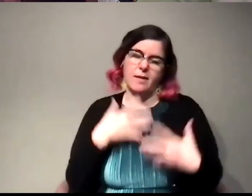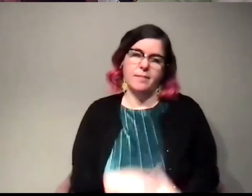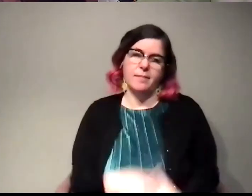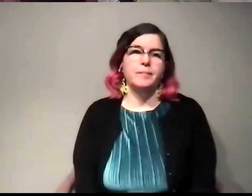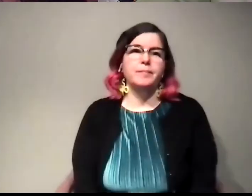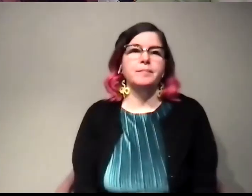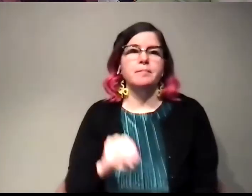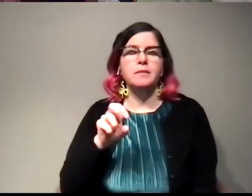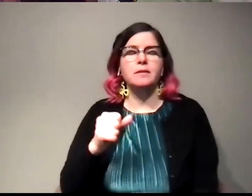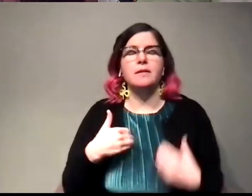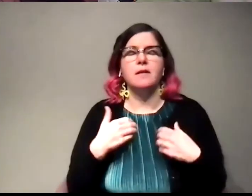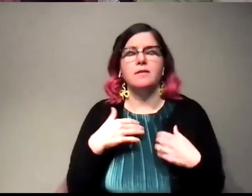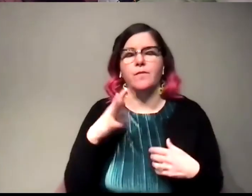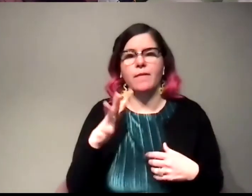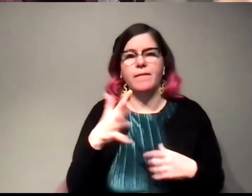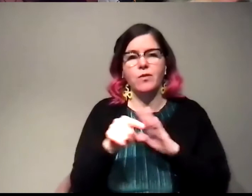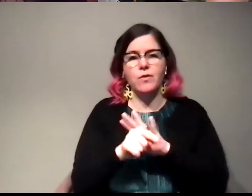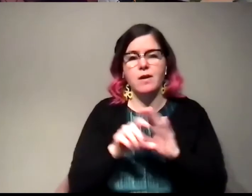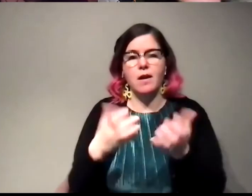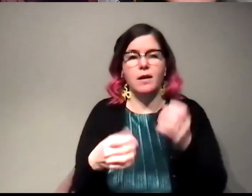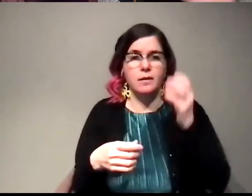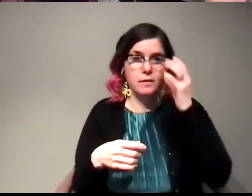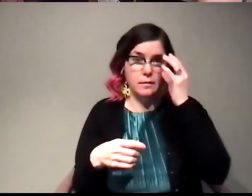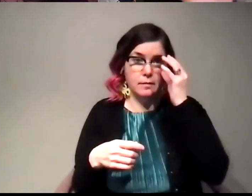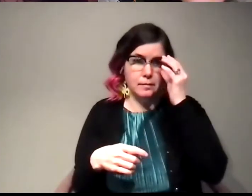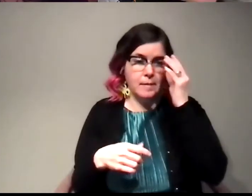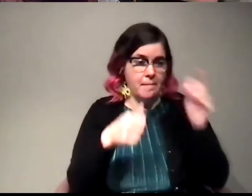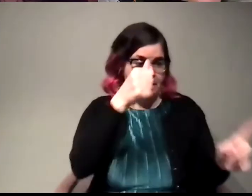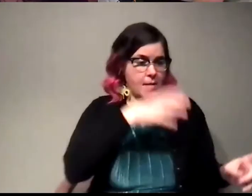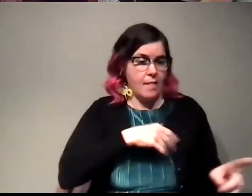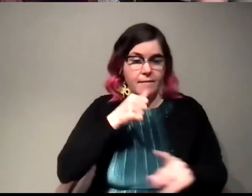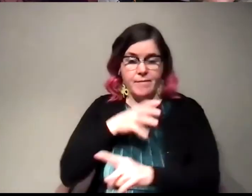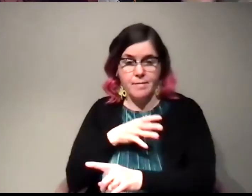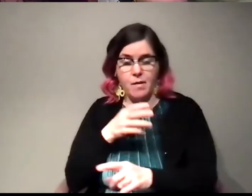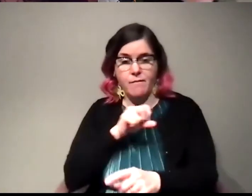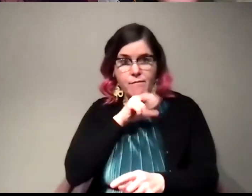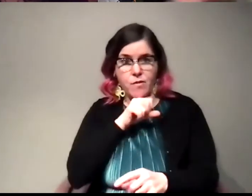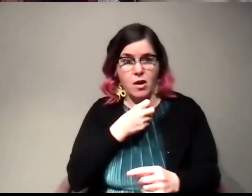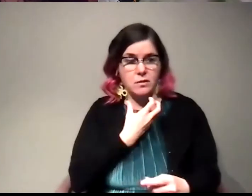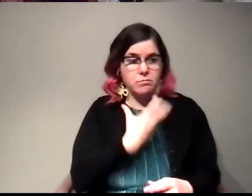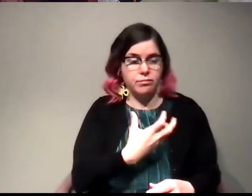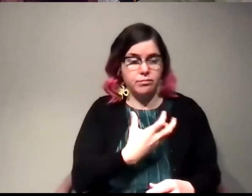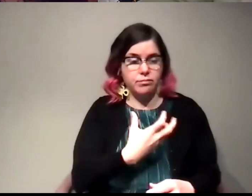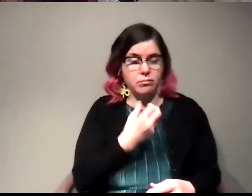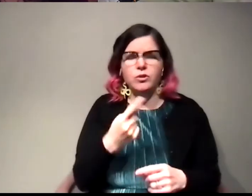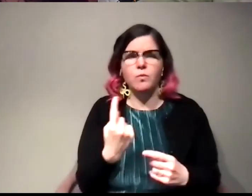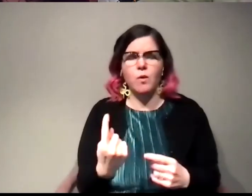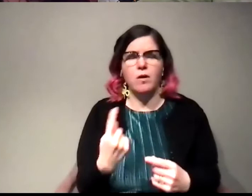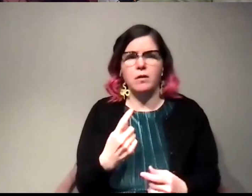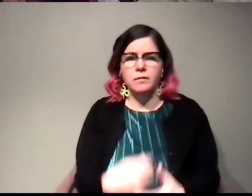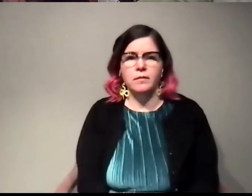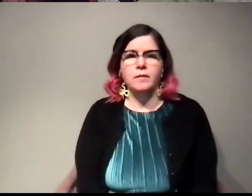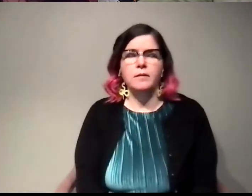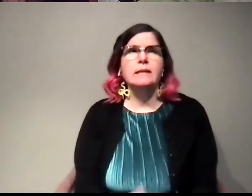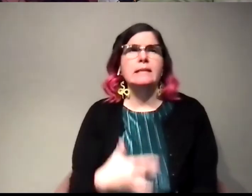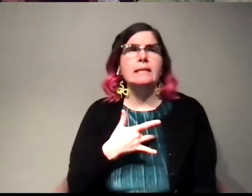Young's 4th and 5th grade class wants to know, do both male and female frogs croak, or is it just one of the two?